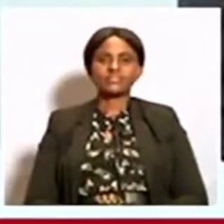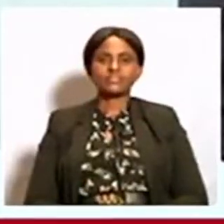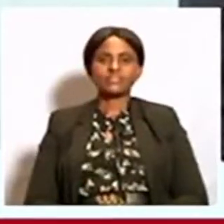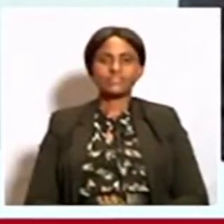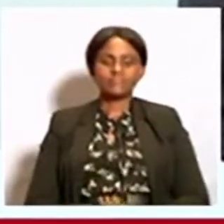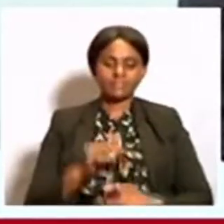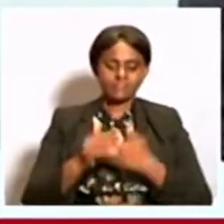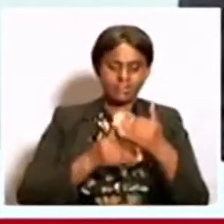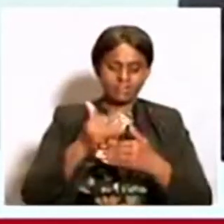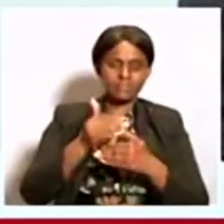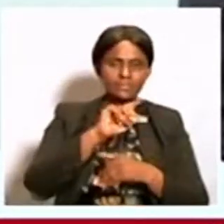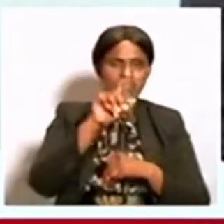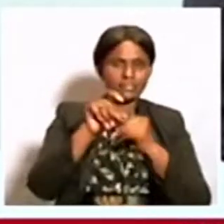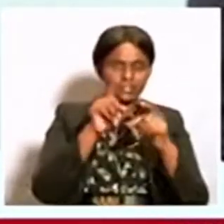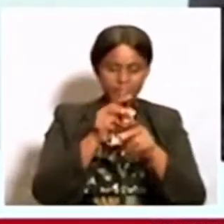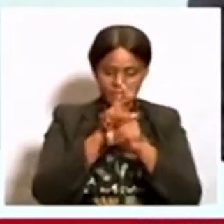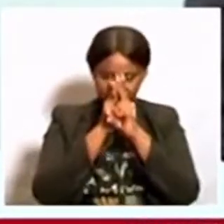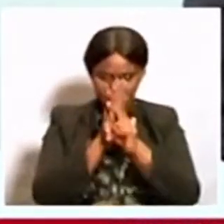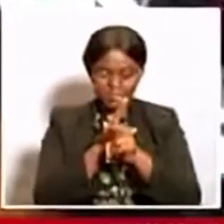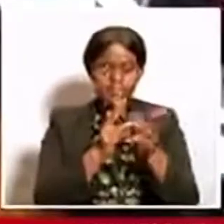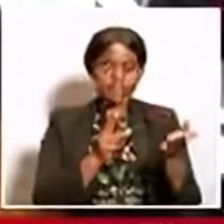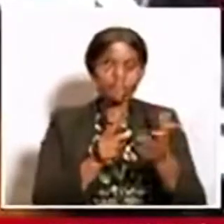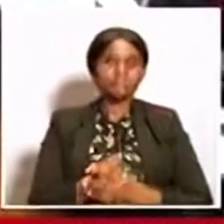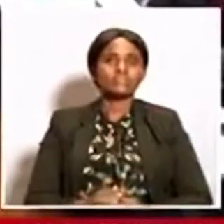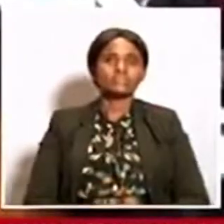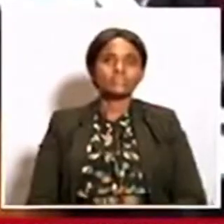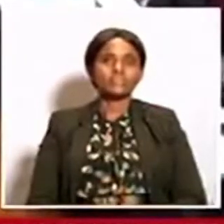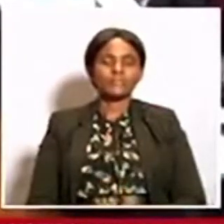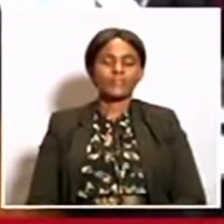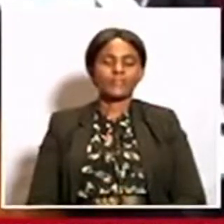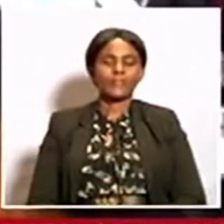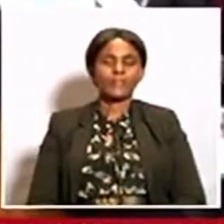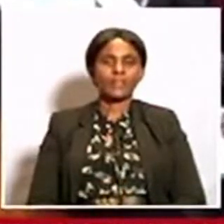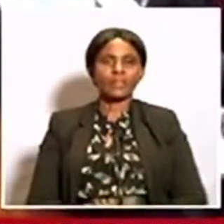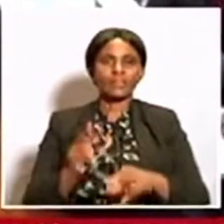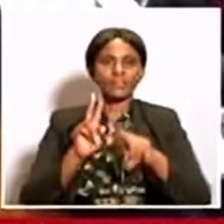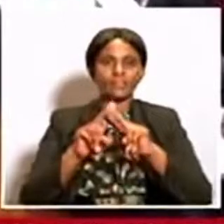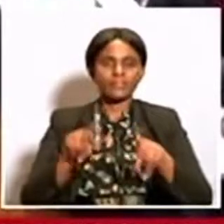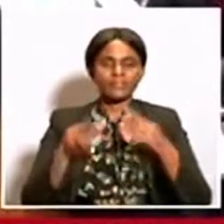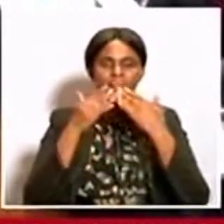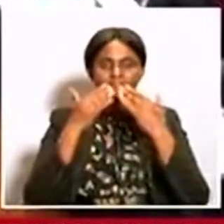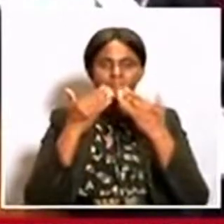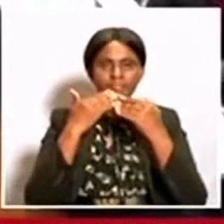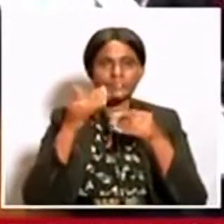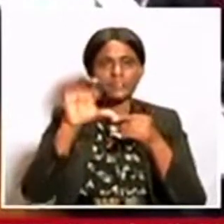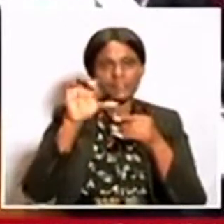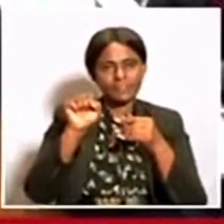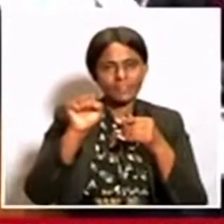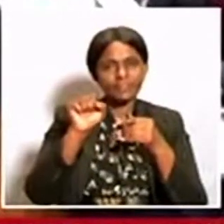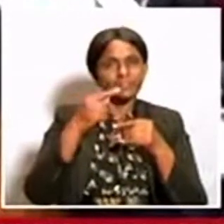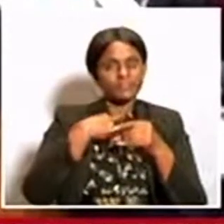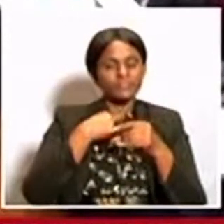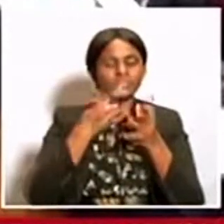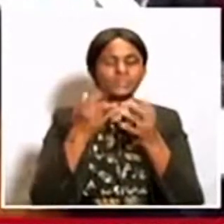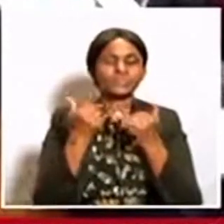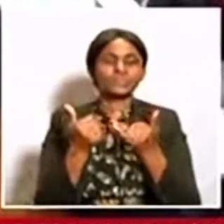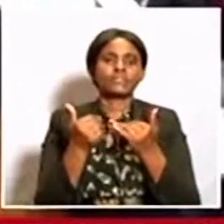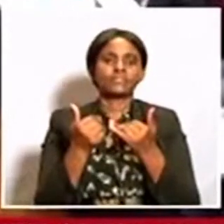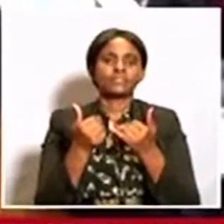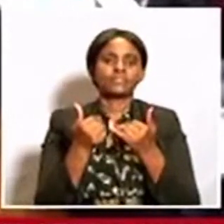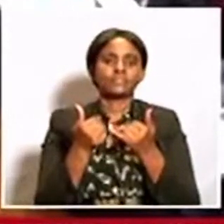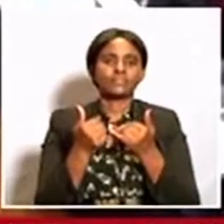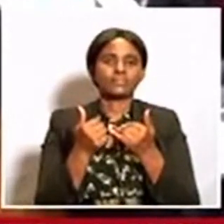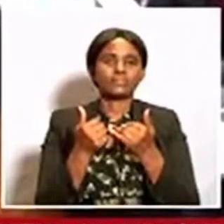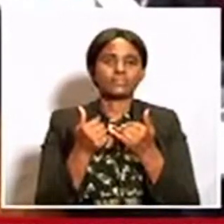Next question, yes, Honorable Mwene. Thank you so much, Chair. CS, I would like to take it to